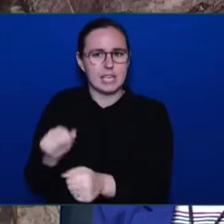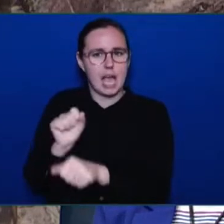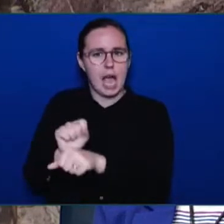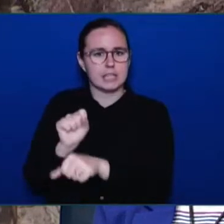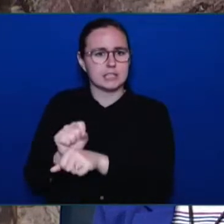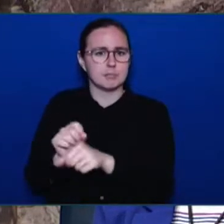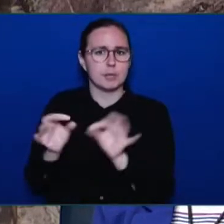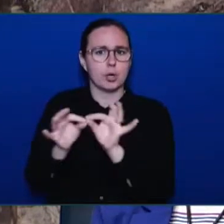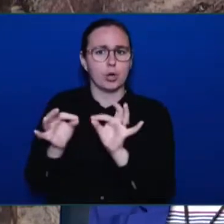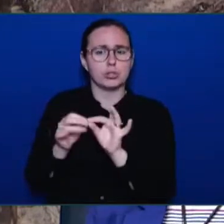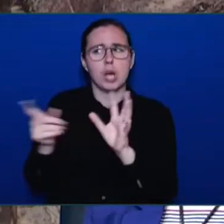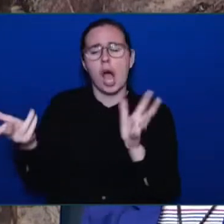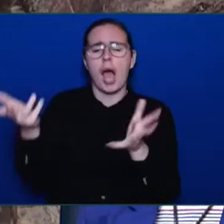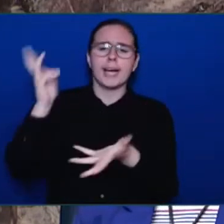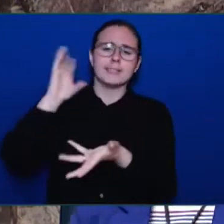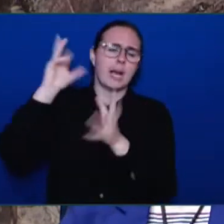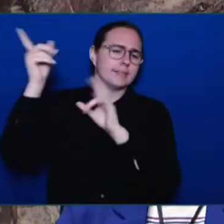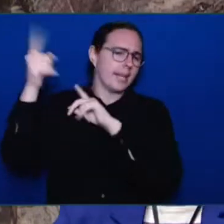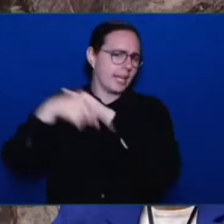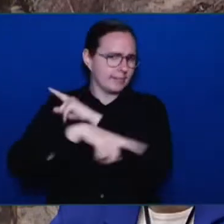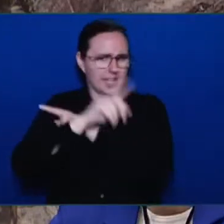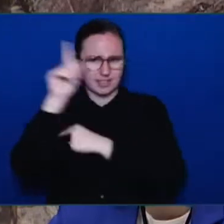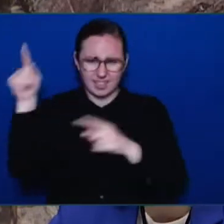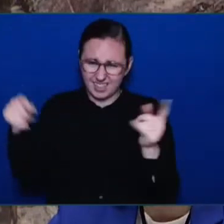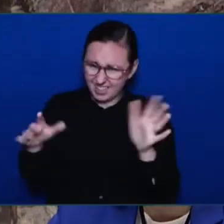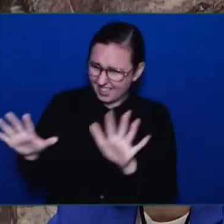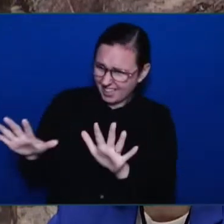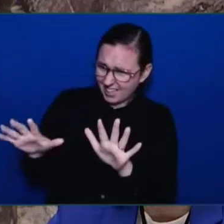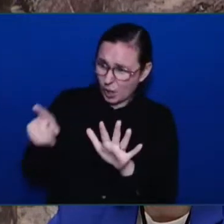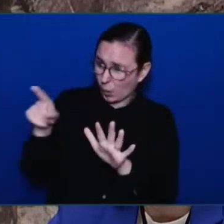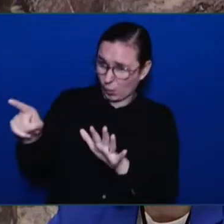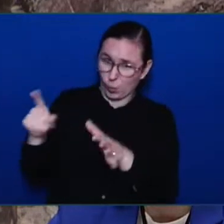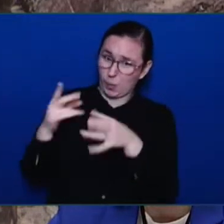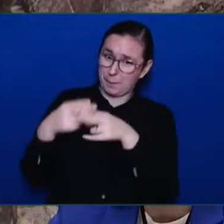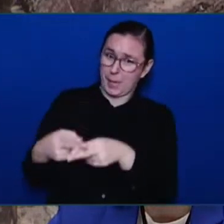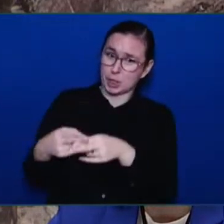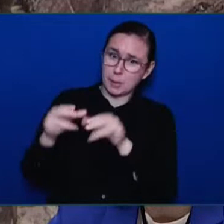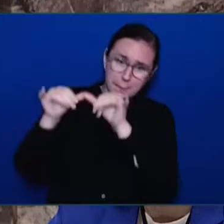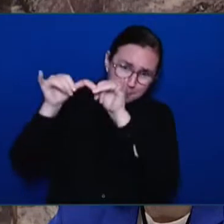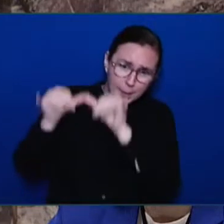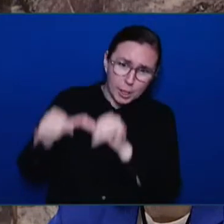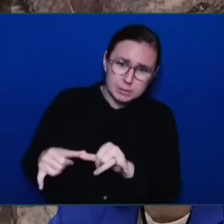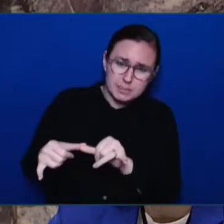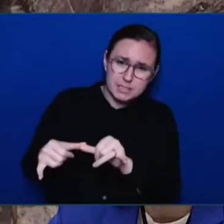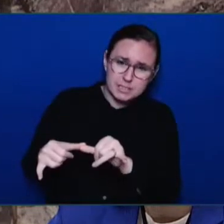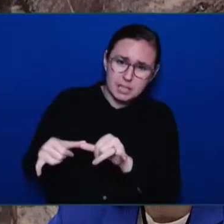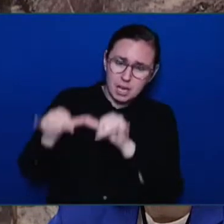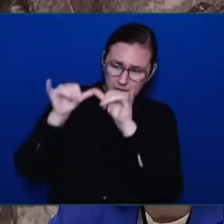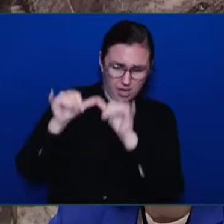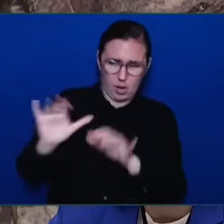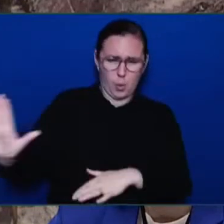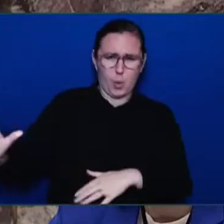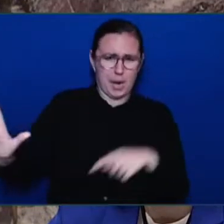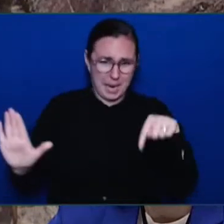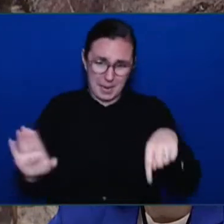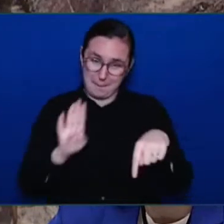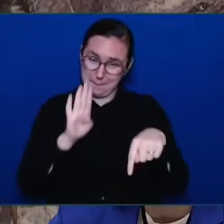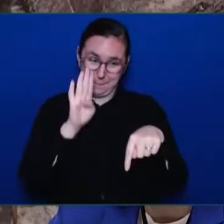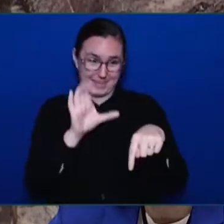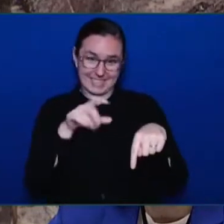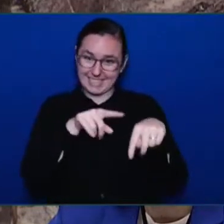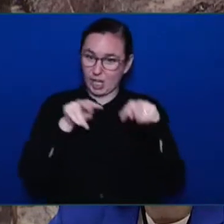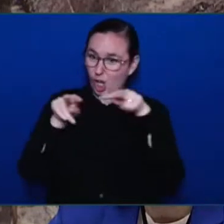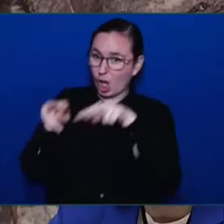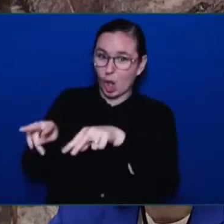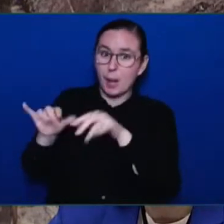about measurement. Here's the measurement that British Columbians care about. 1 in 5 people in this province can't get